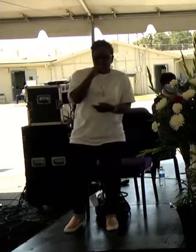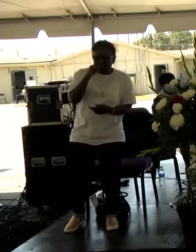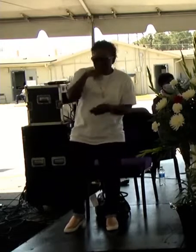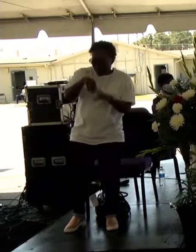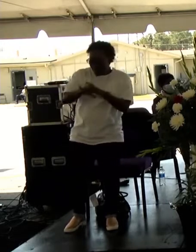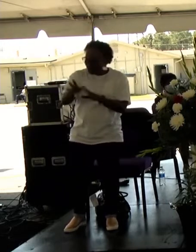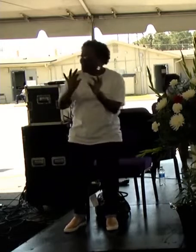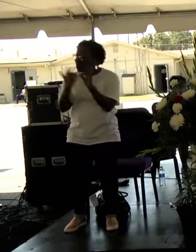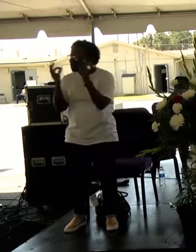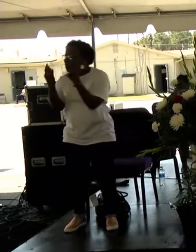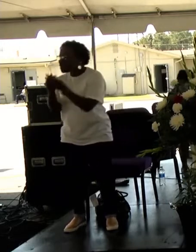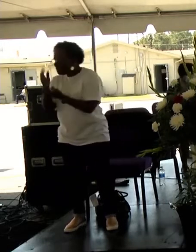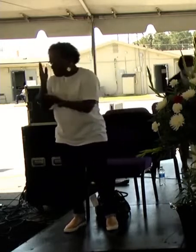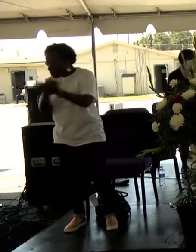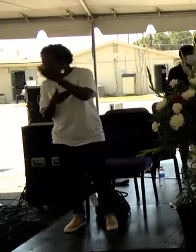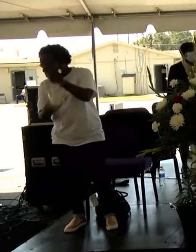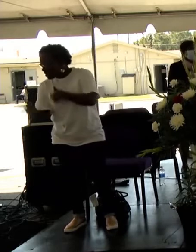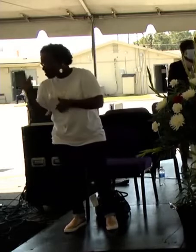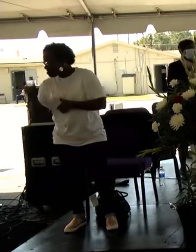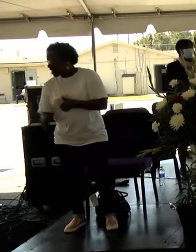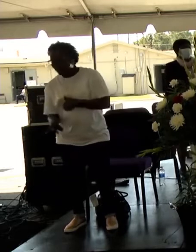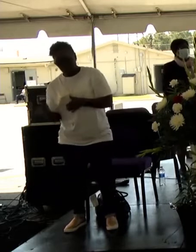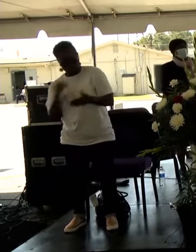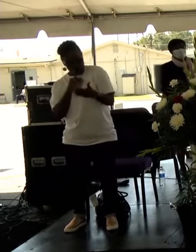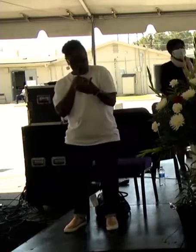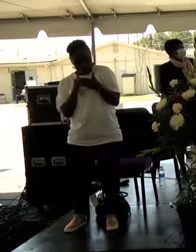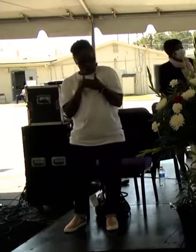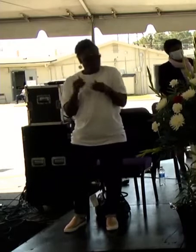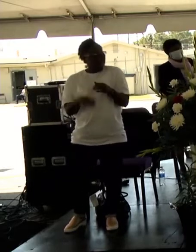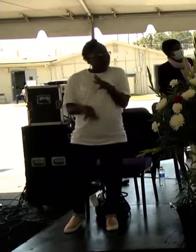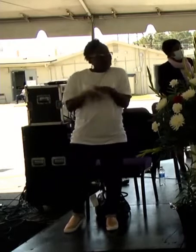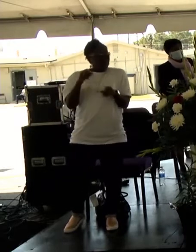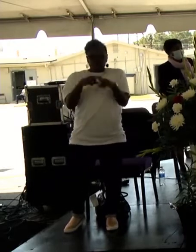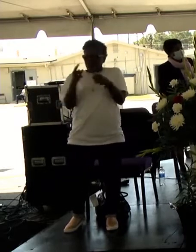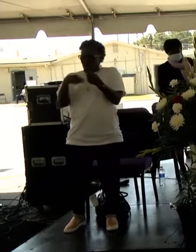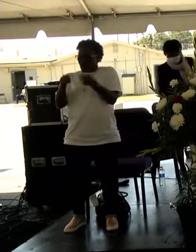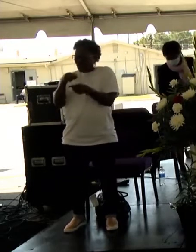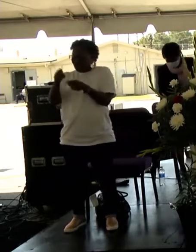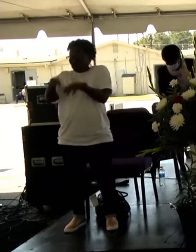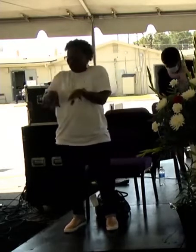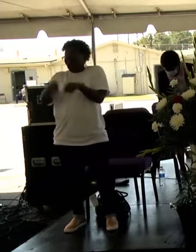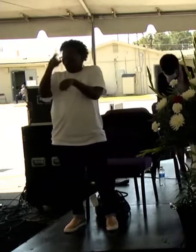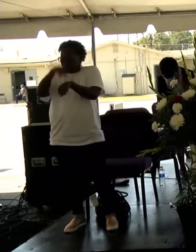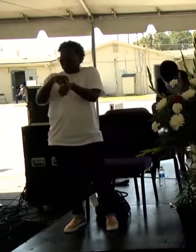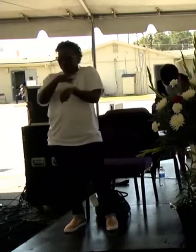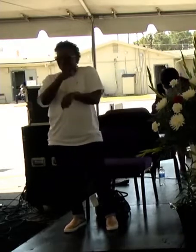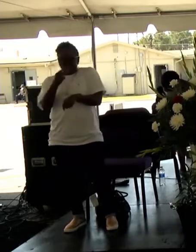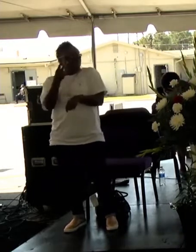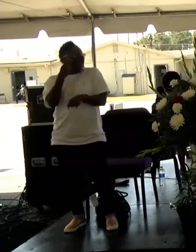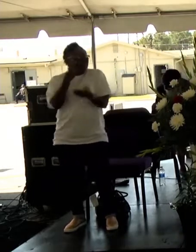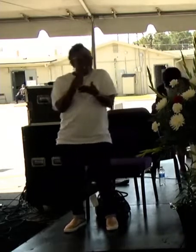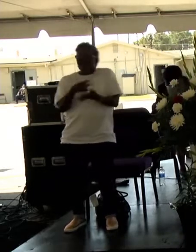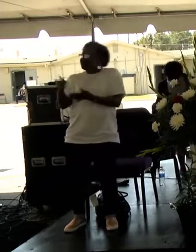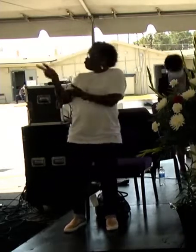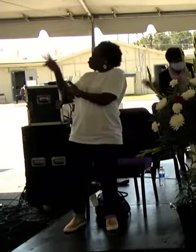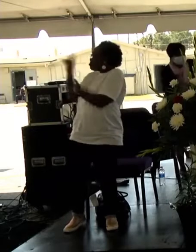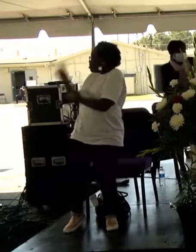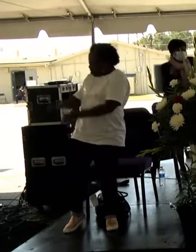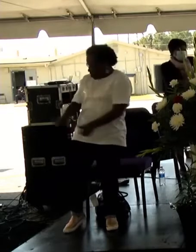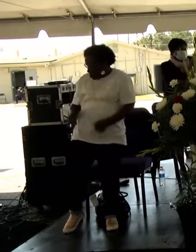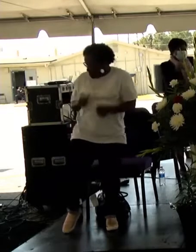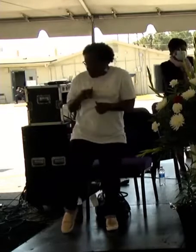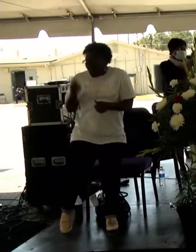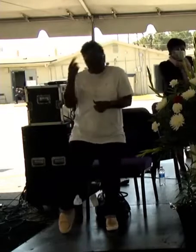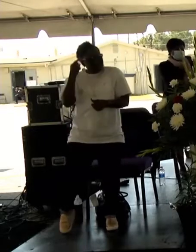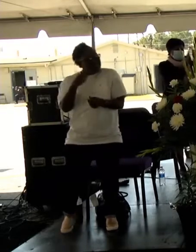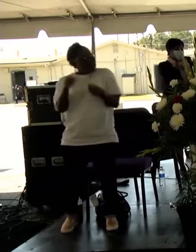your family, there's been some things that almost took you out. But after you took time to look back over your life and think things over, you can say,